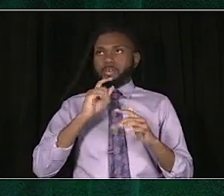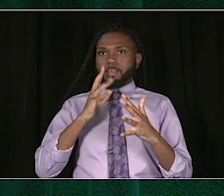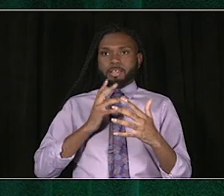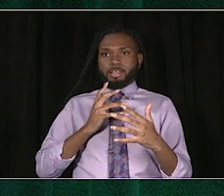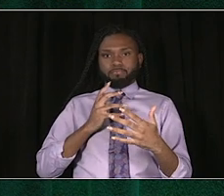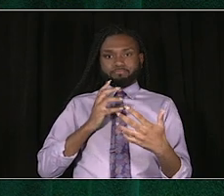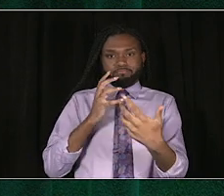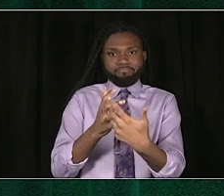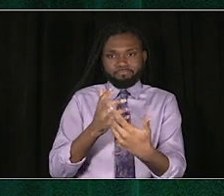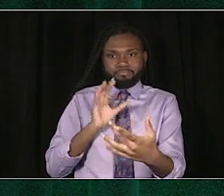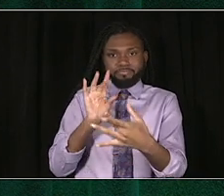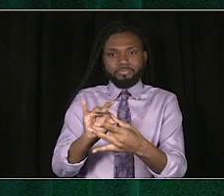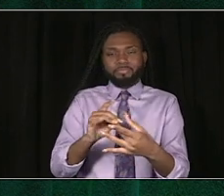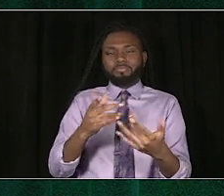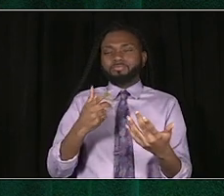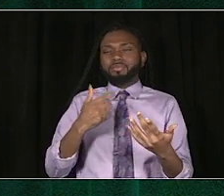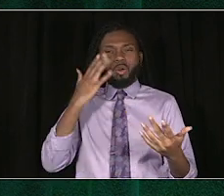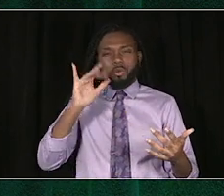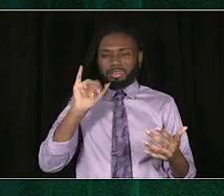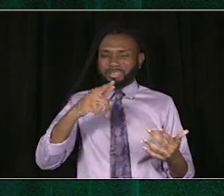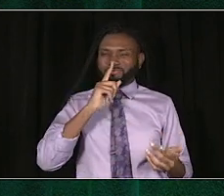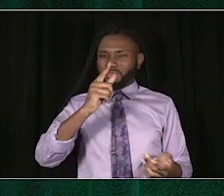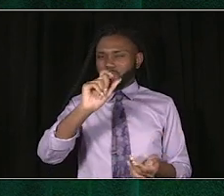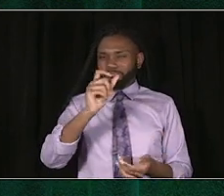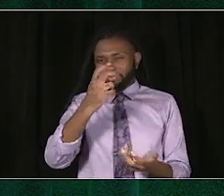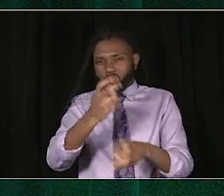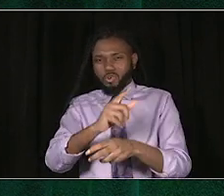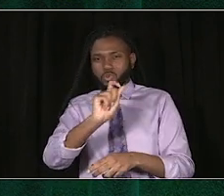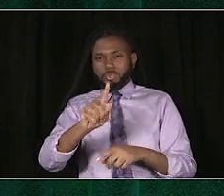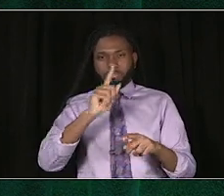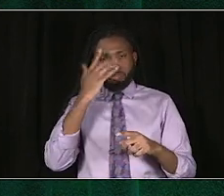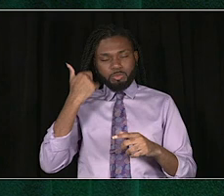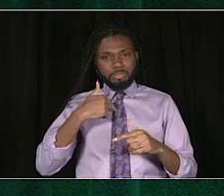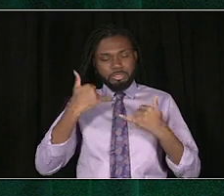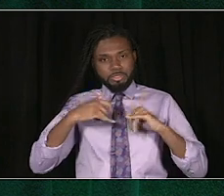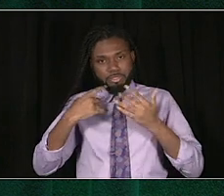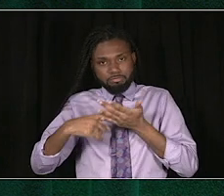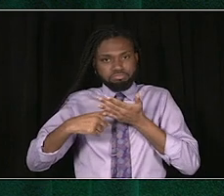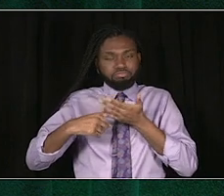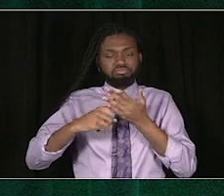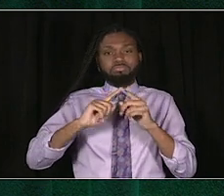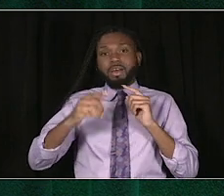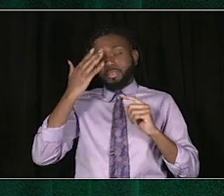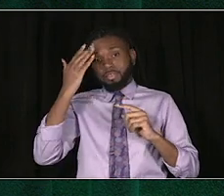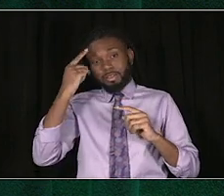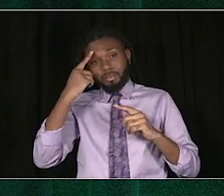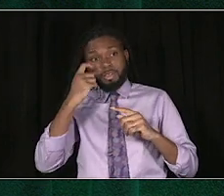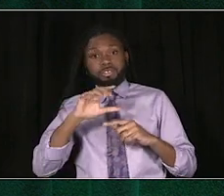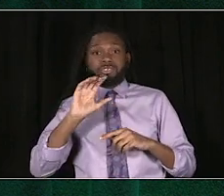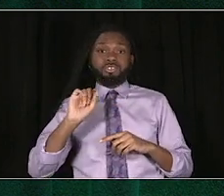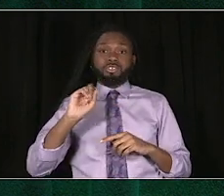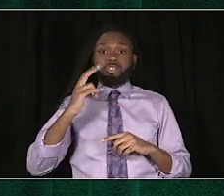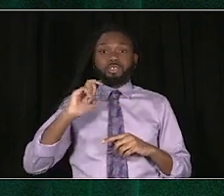and it's not, I don't know. It's a hard question because we're still finding it. And I think that, like, through Cheryl Lee Ralph